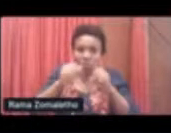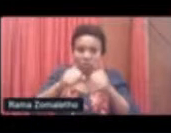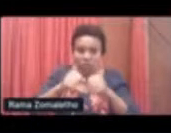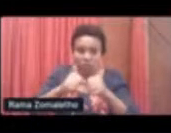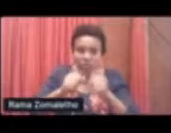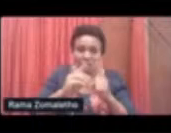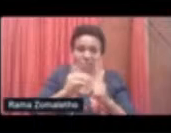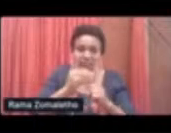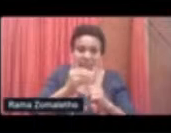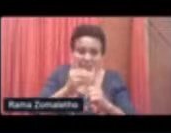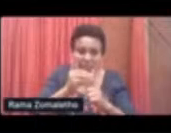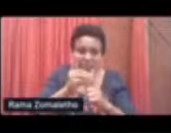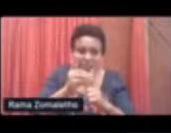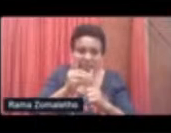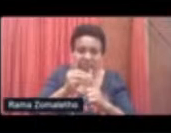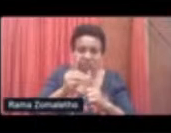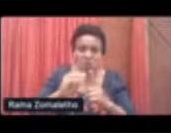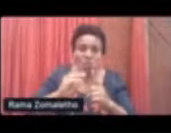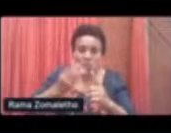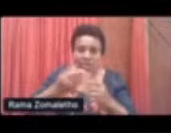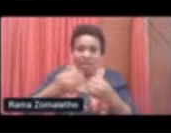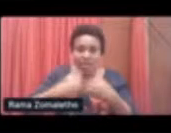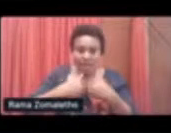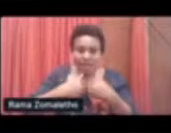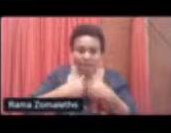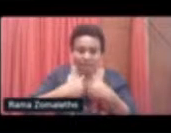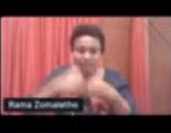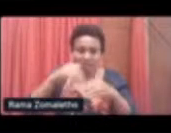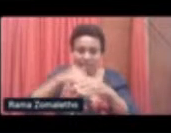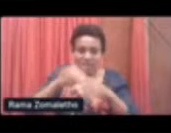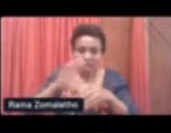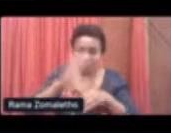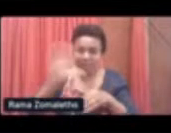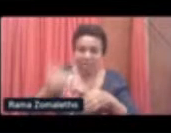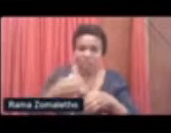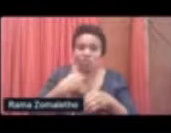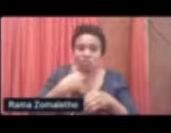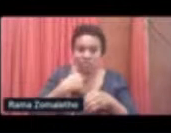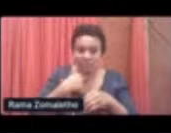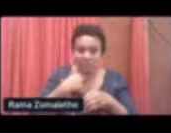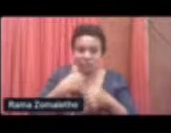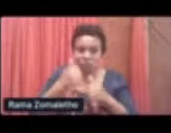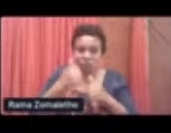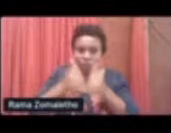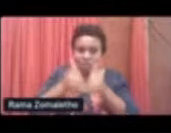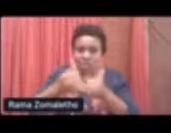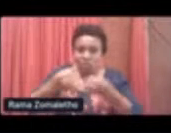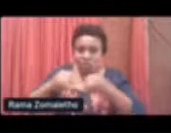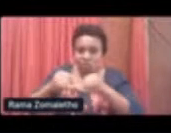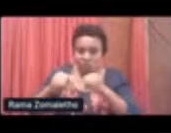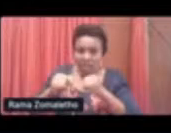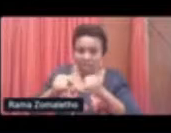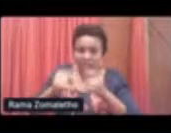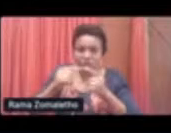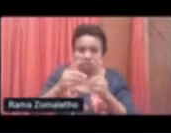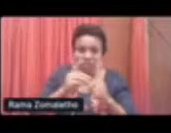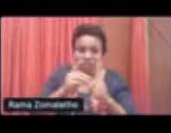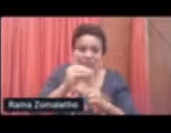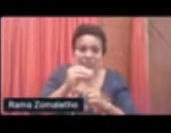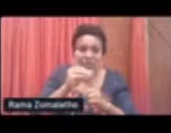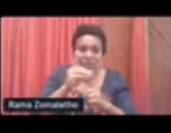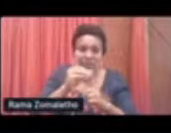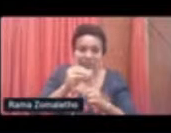the kind of development that we are at the African Union trying to achieve. And development